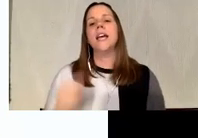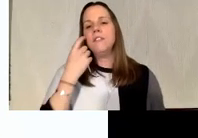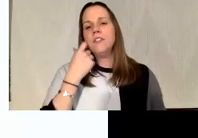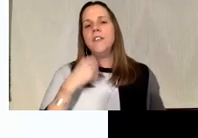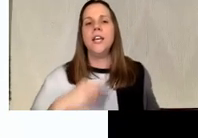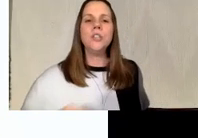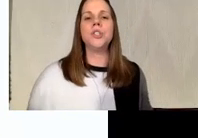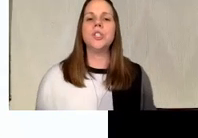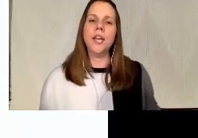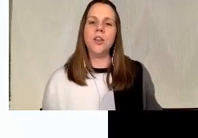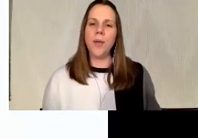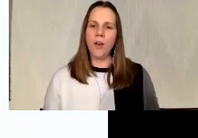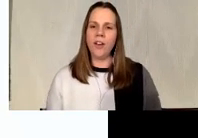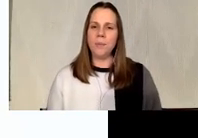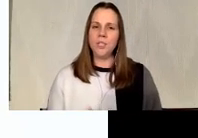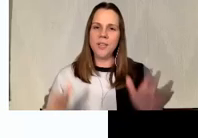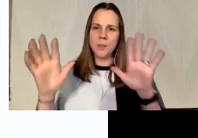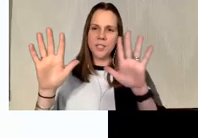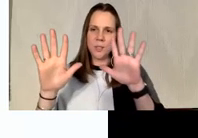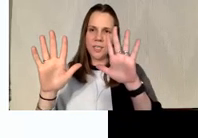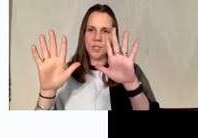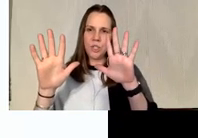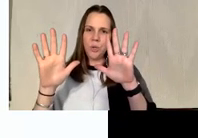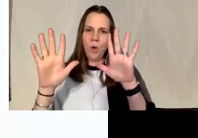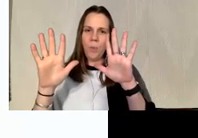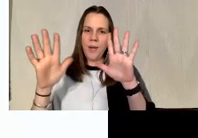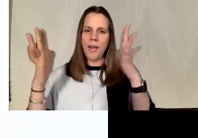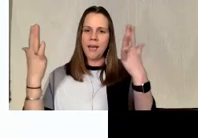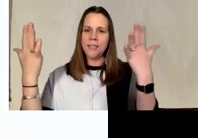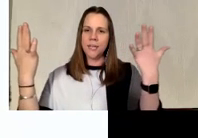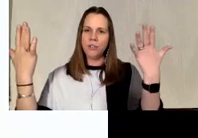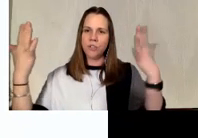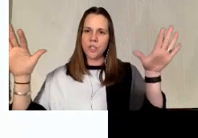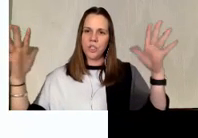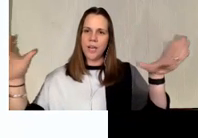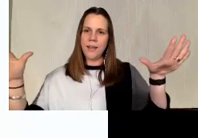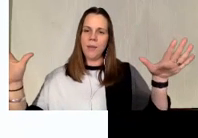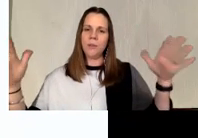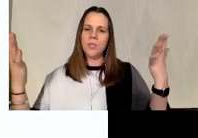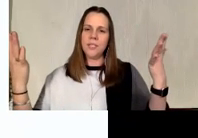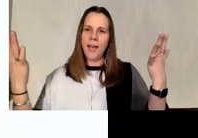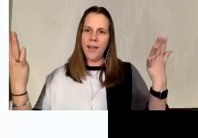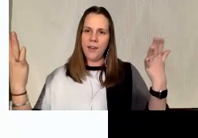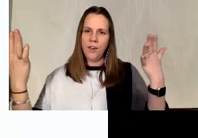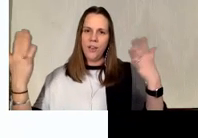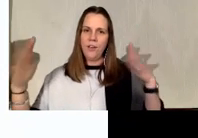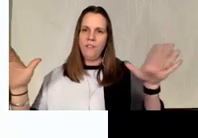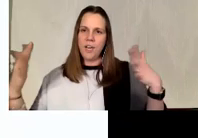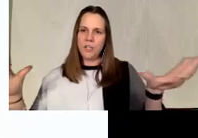The sign for finished, you may already be doing this one. This is these two open hands, and you're just shaking them out to the